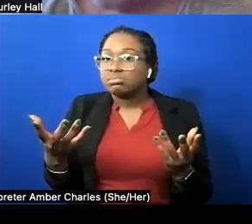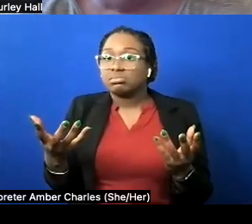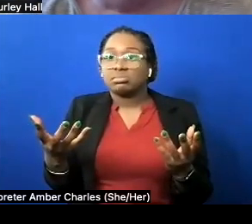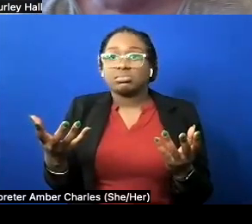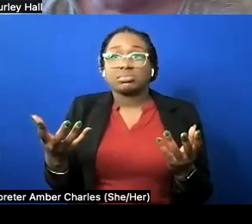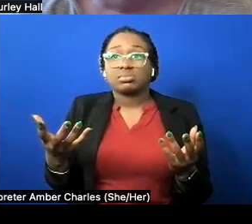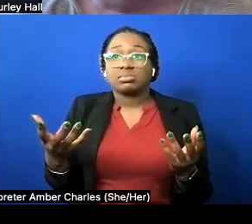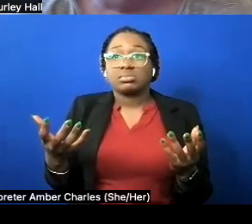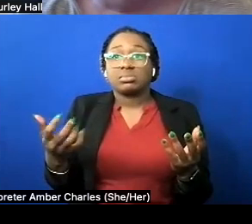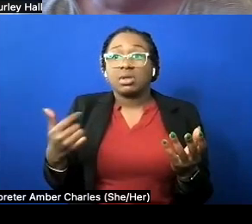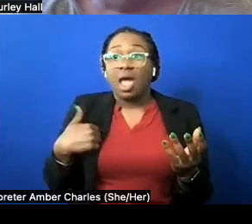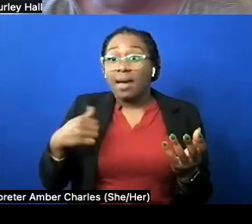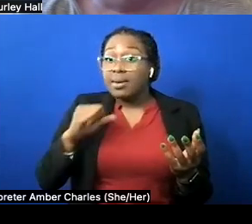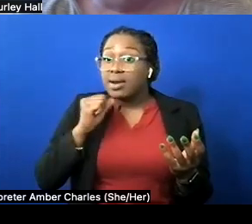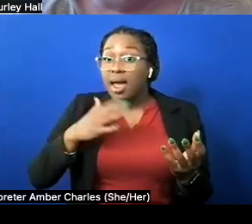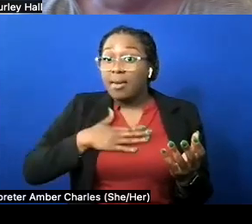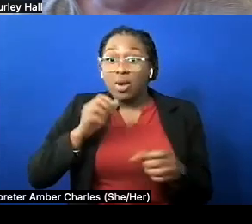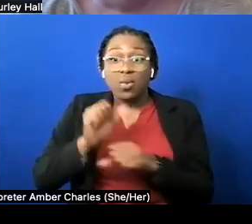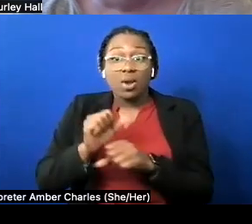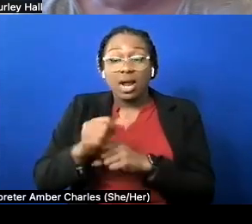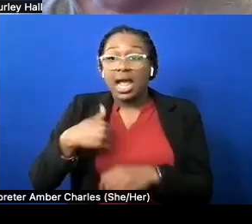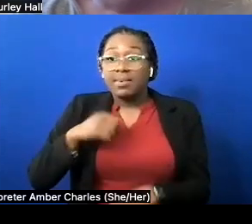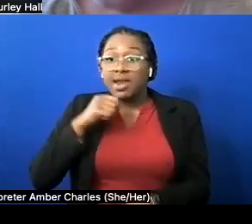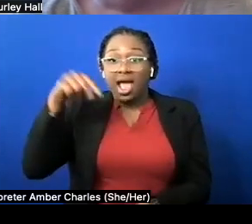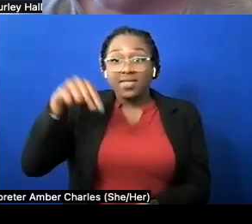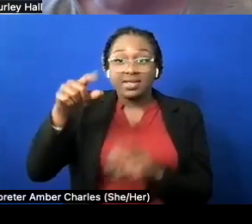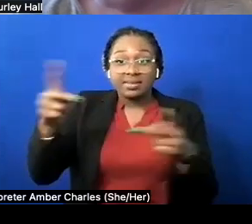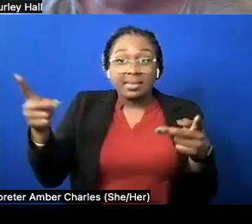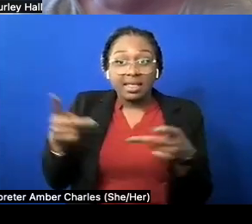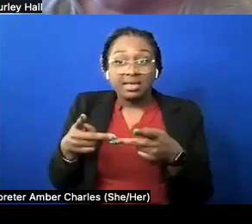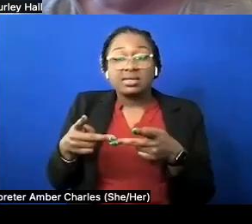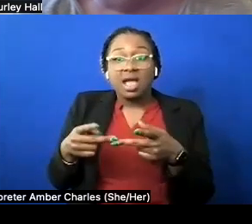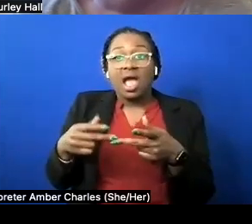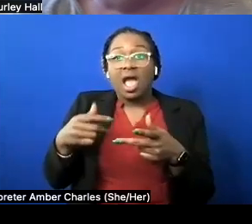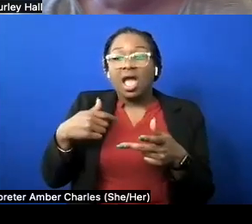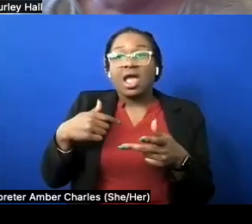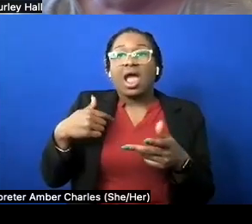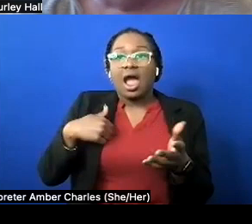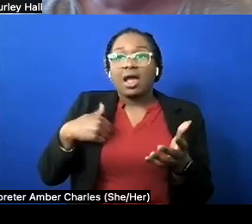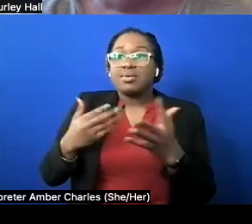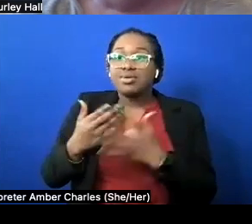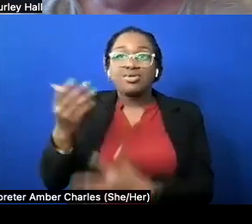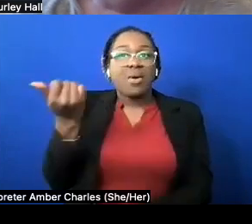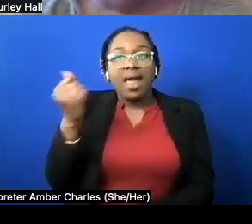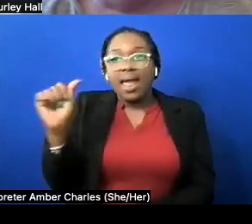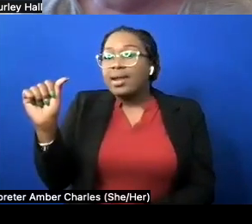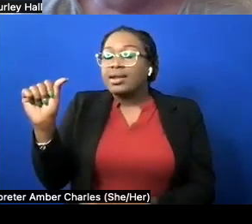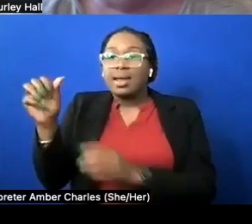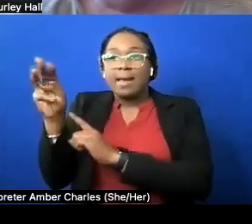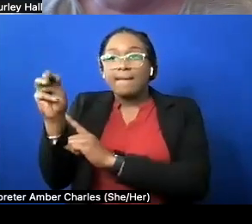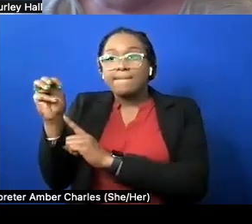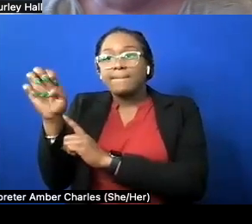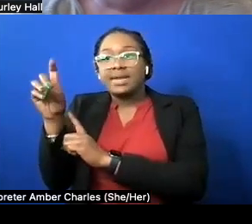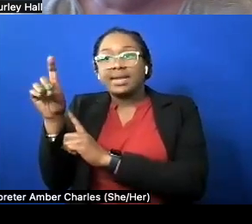And I am not my work. I am not this space. Like, I am me. I through any medium, through any way, I'm going to be